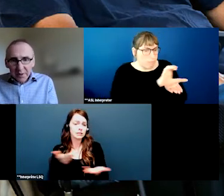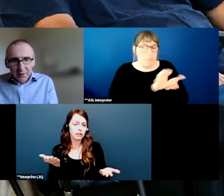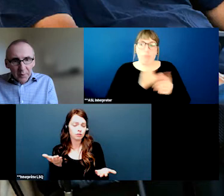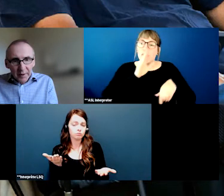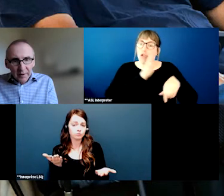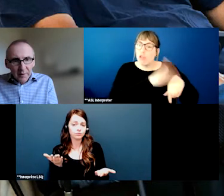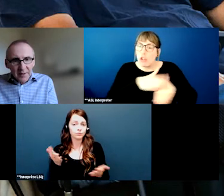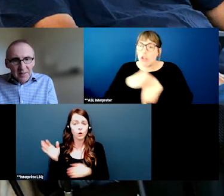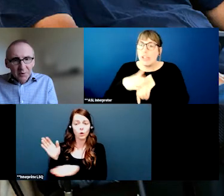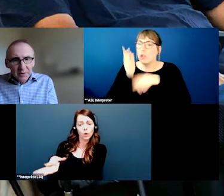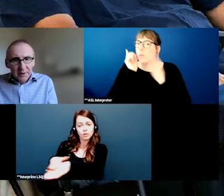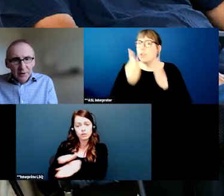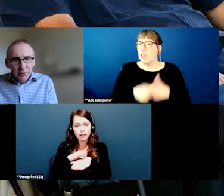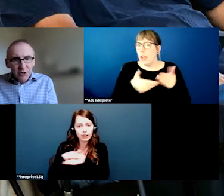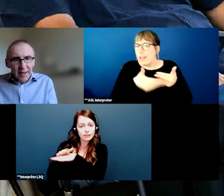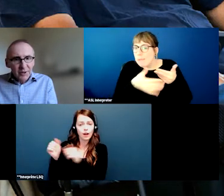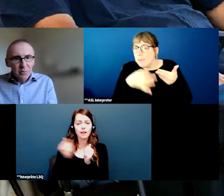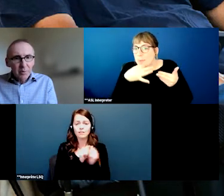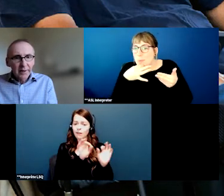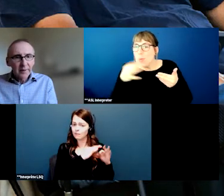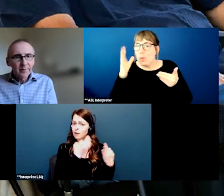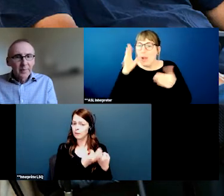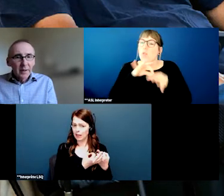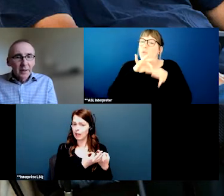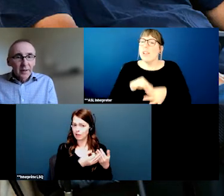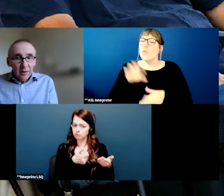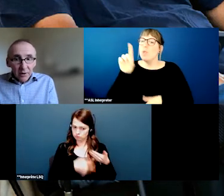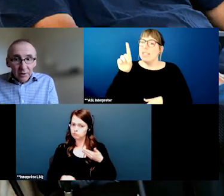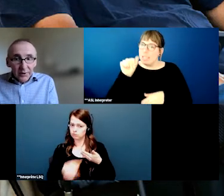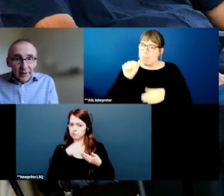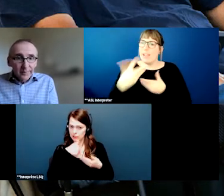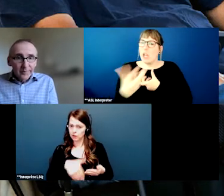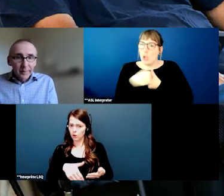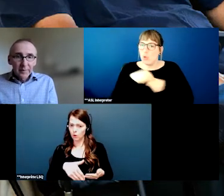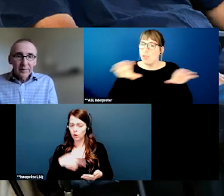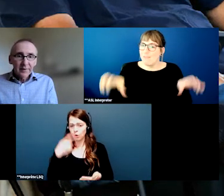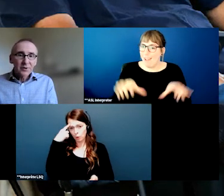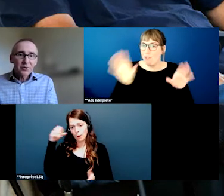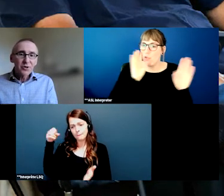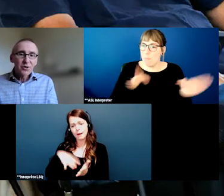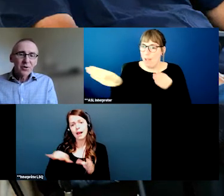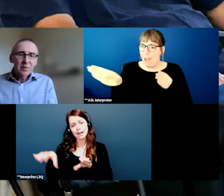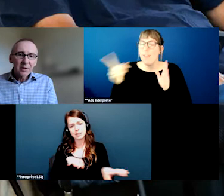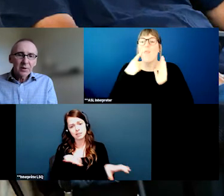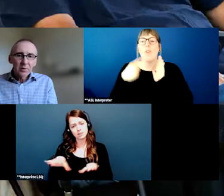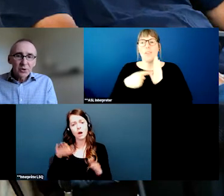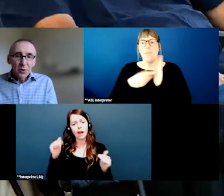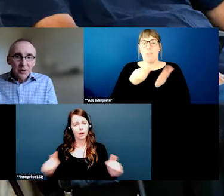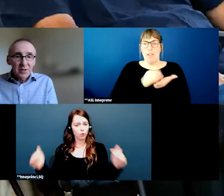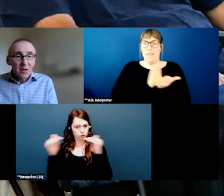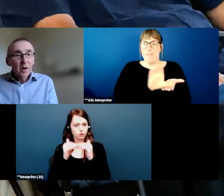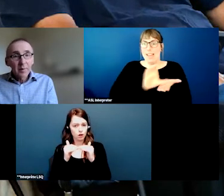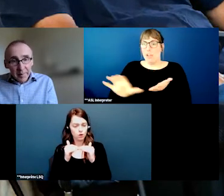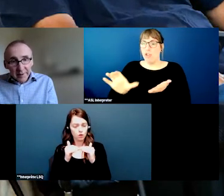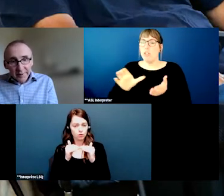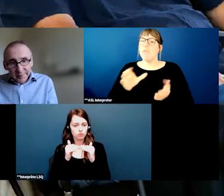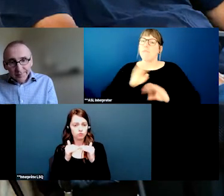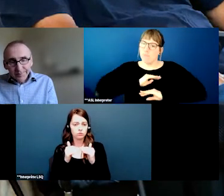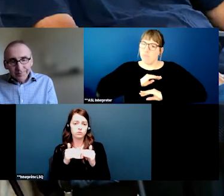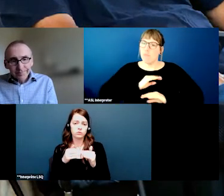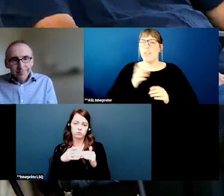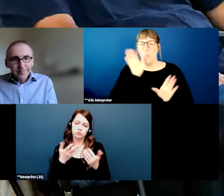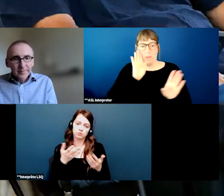will soon be underway on the Disability Inclusion Action Plan, including the financial security pillar, which focuses on the